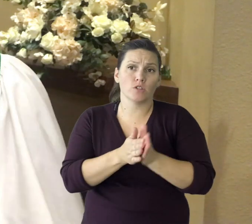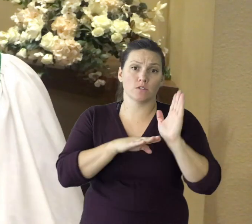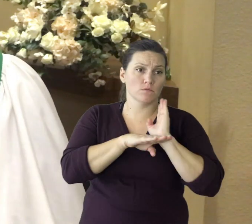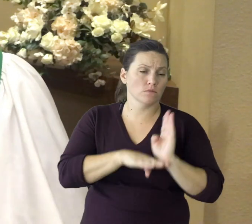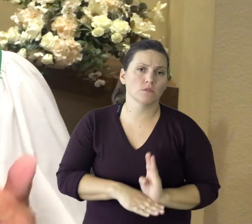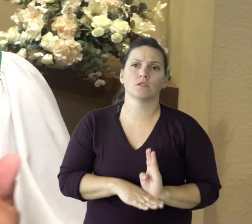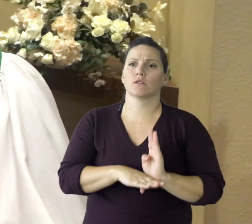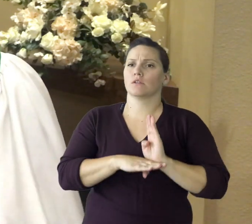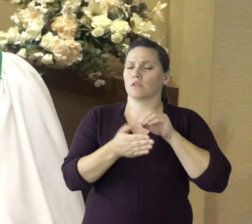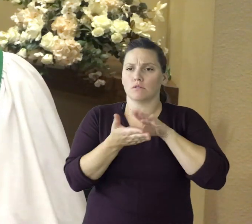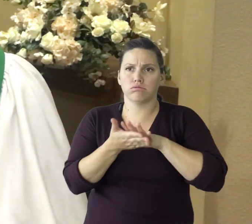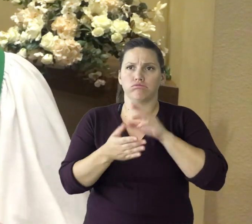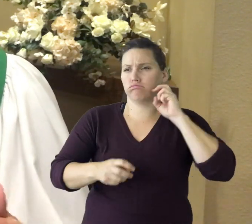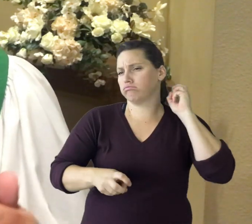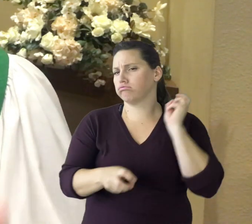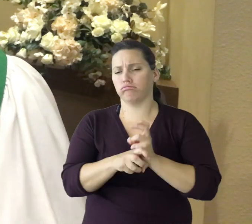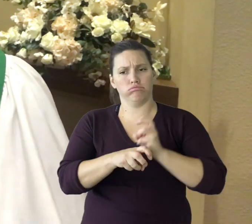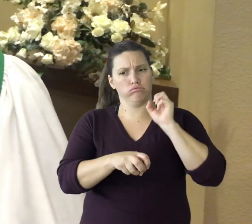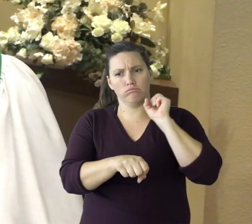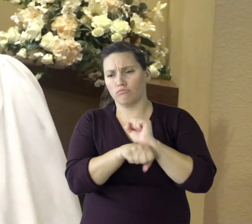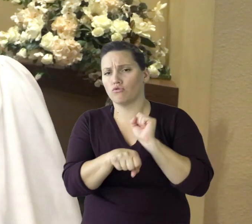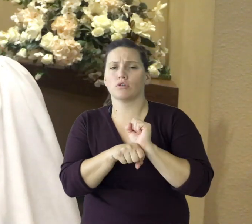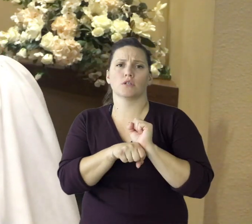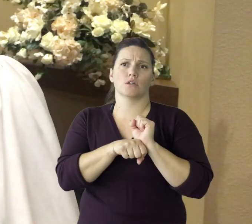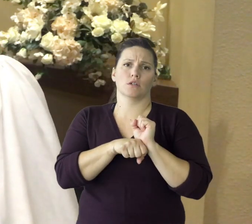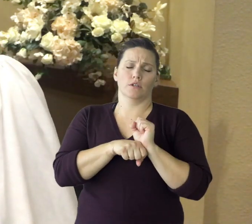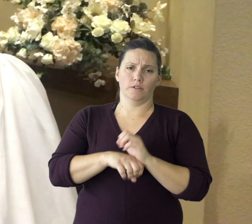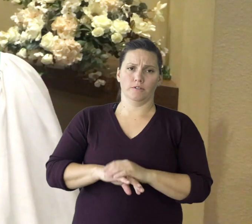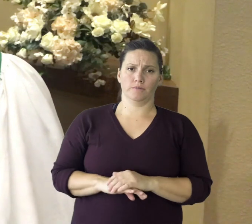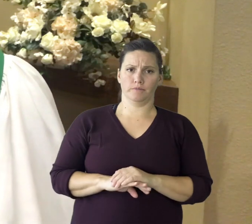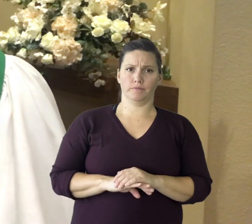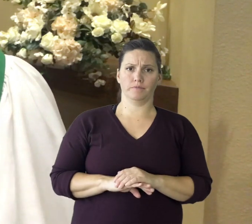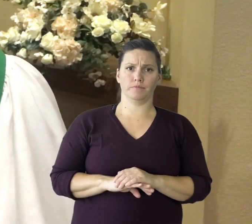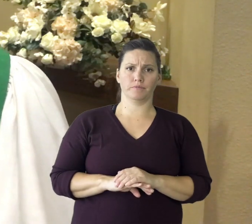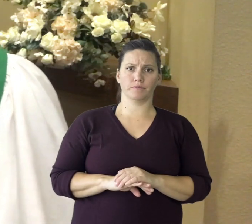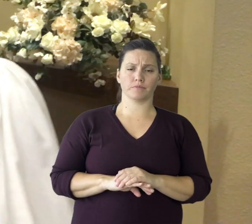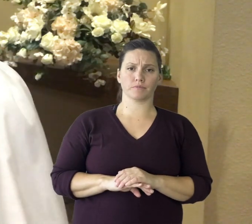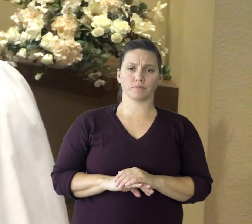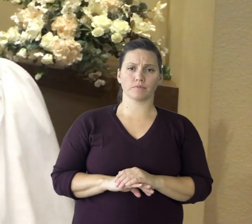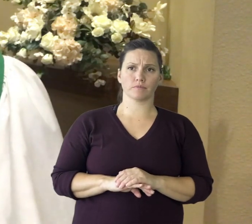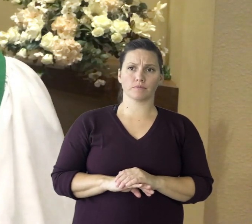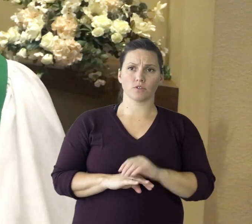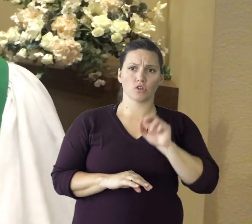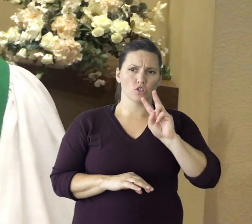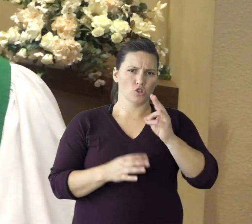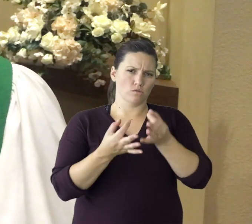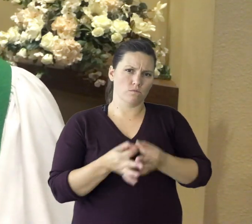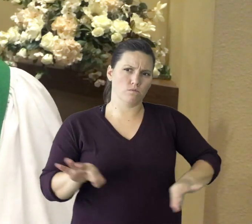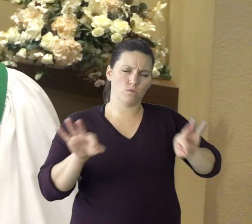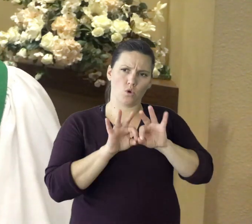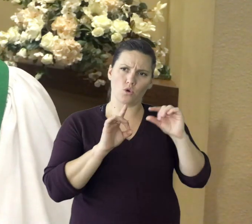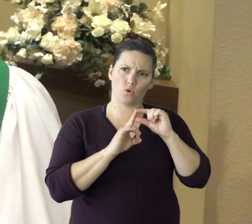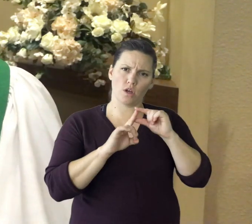Love is active and it is busy and it takes hard work. In this passage in 1 Corinthians 13,